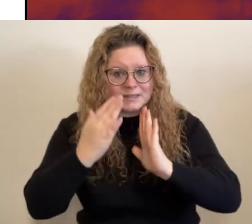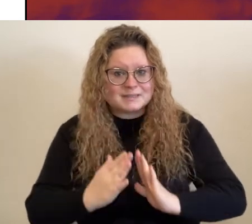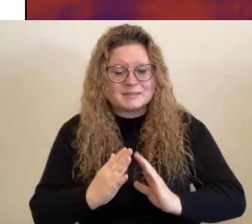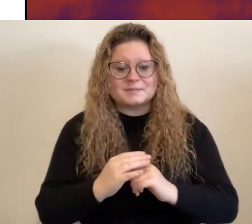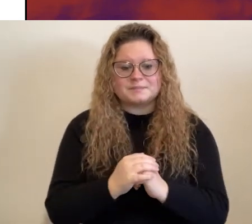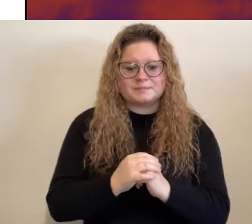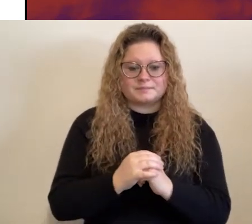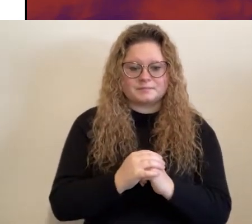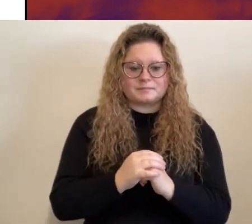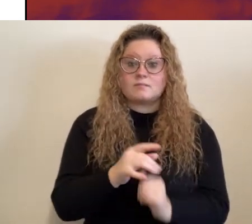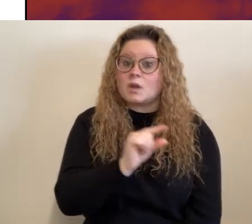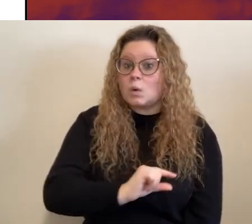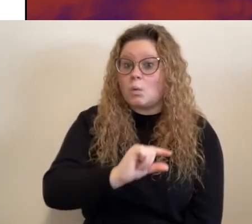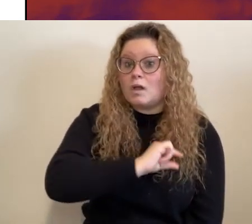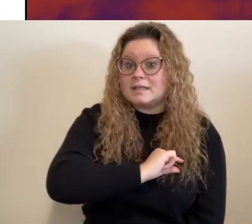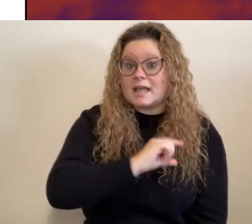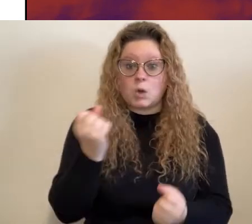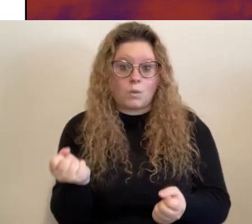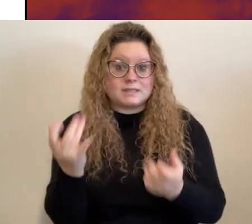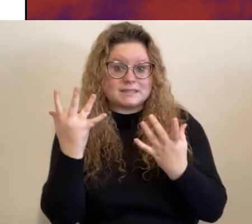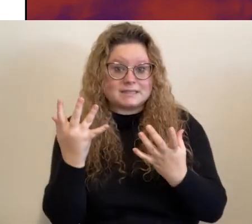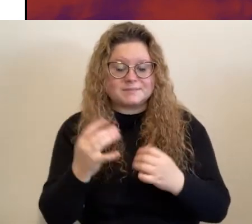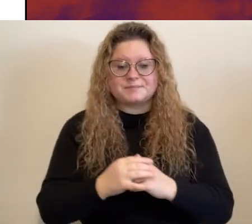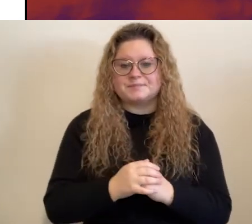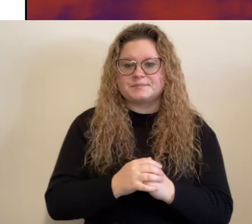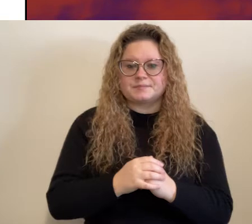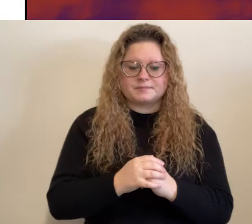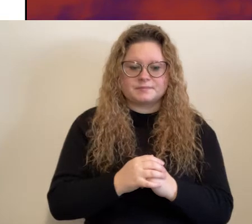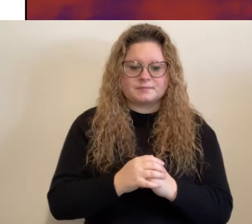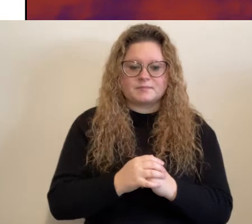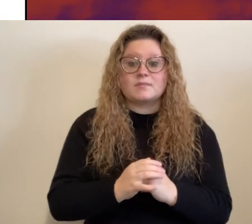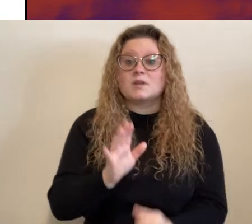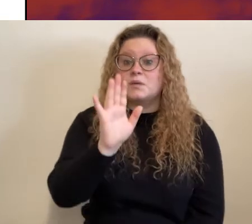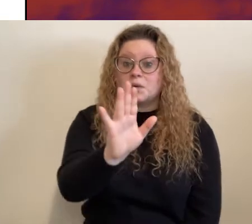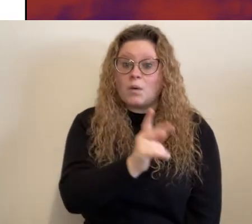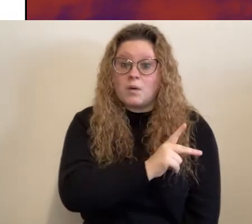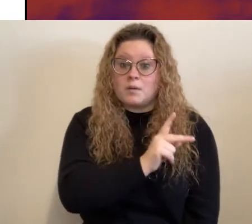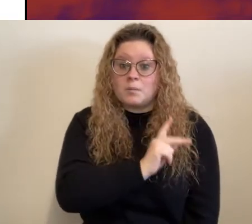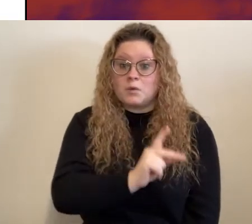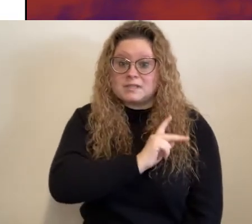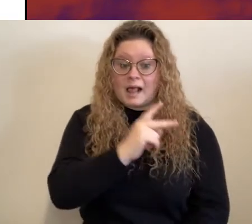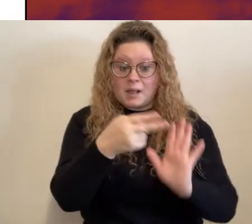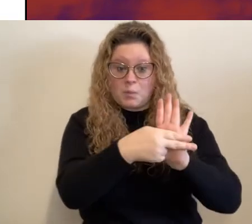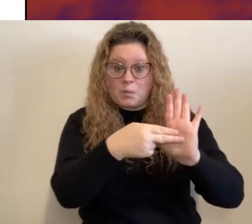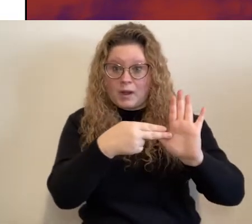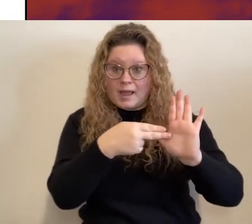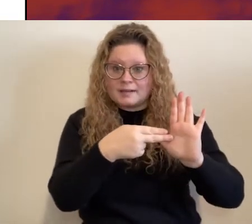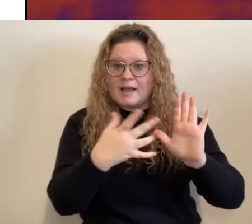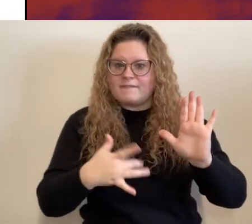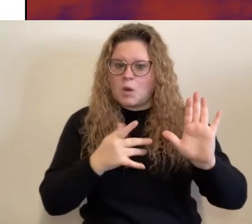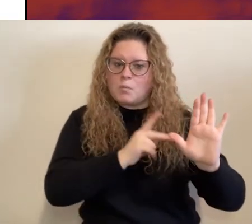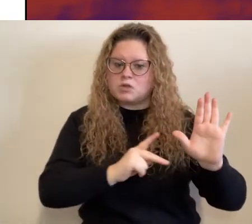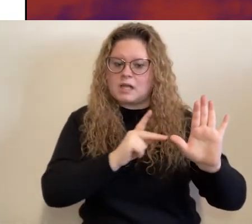quantity. So when you're building your brand and your personality is growing, it's sort of evolving and revealing itself. We